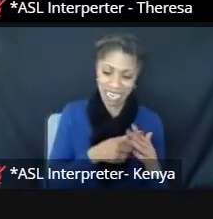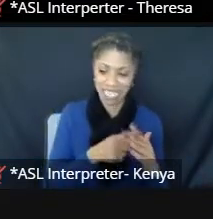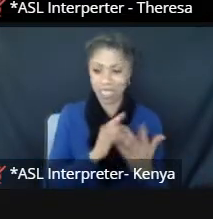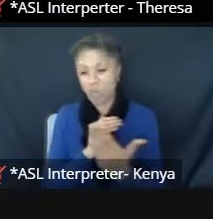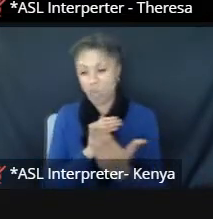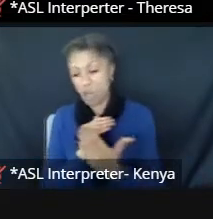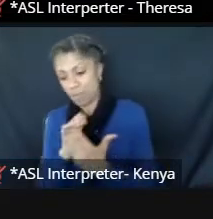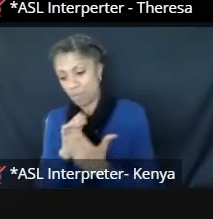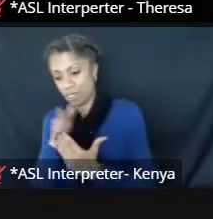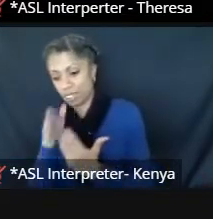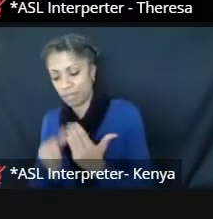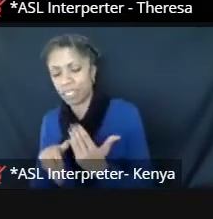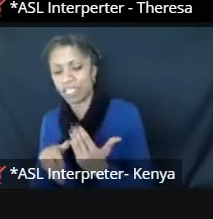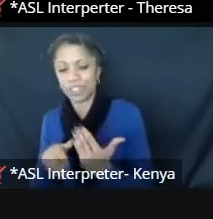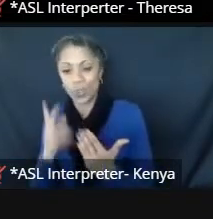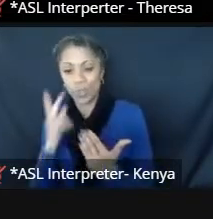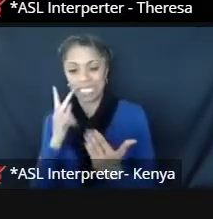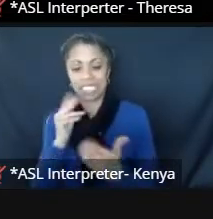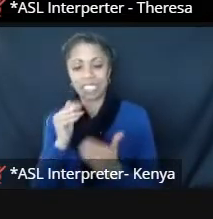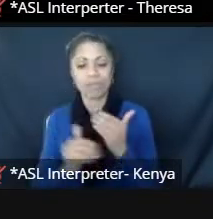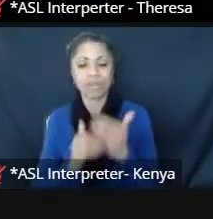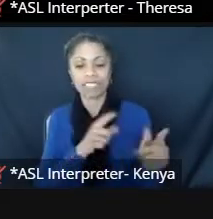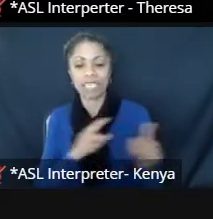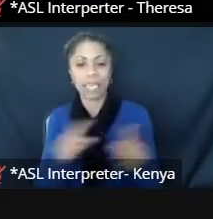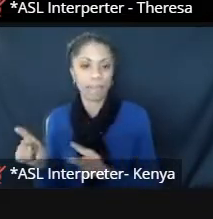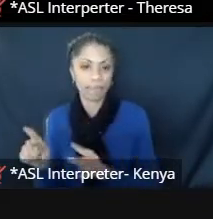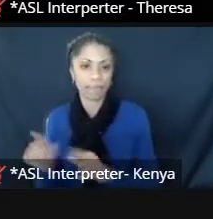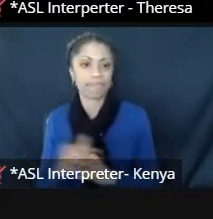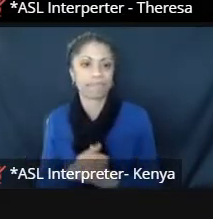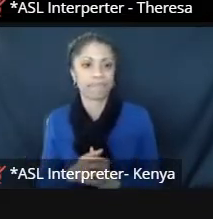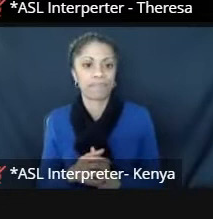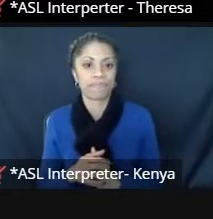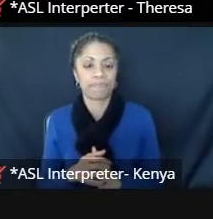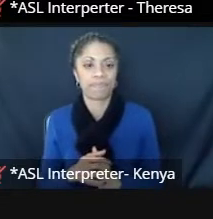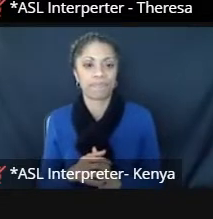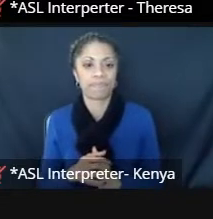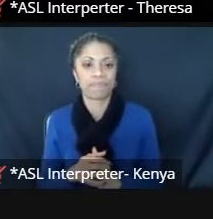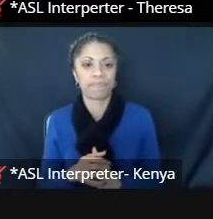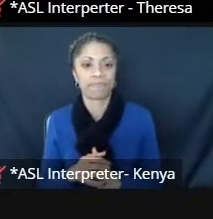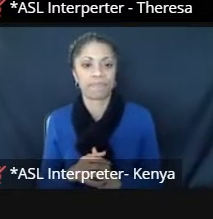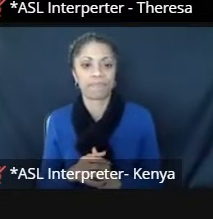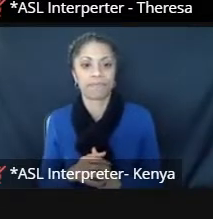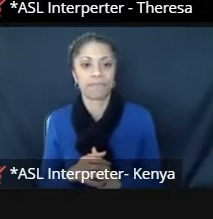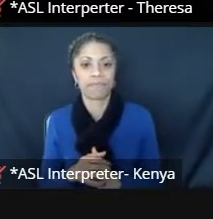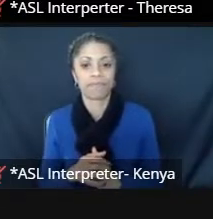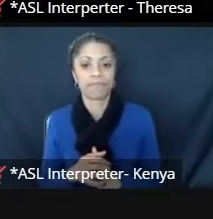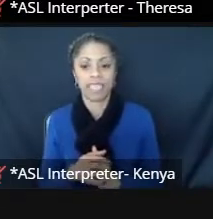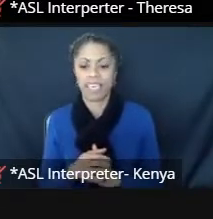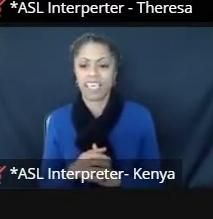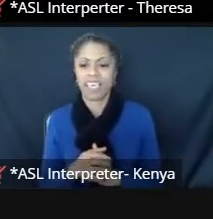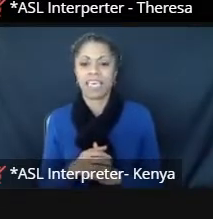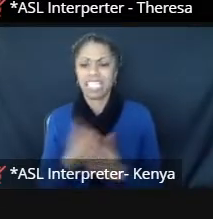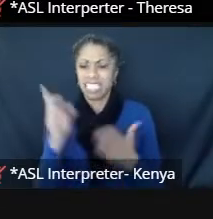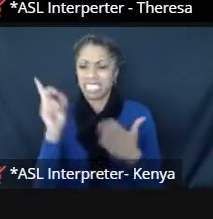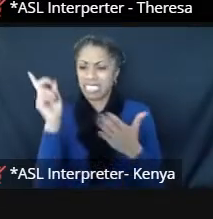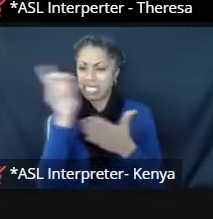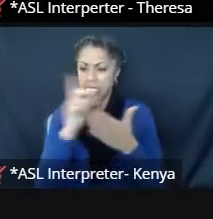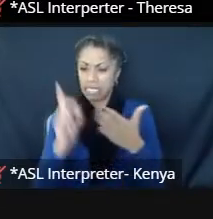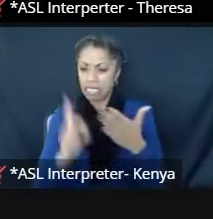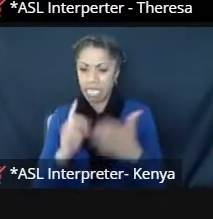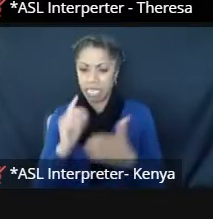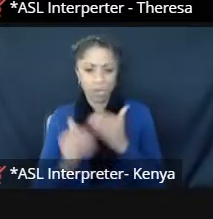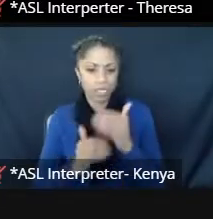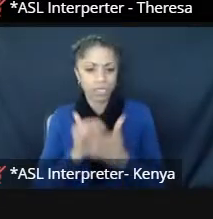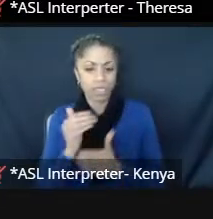in the process. Next slide. Even as we're going through this design process, we think there are certain